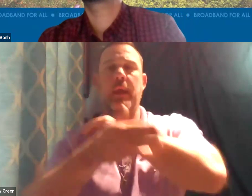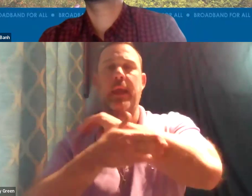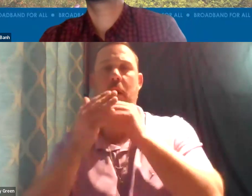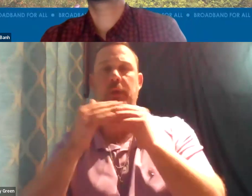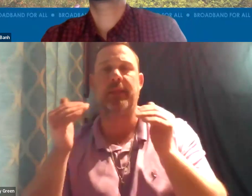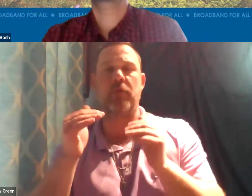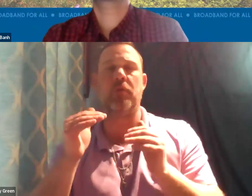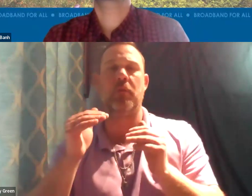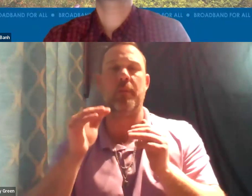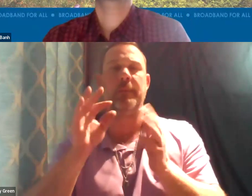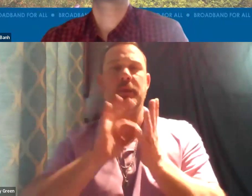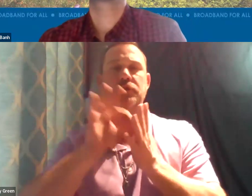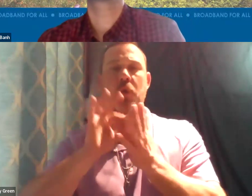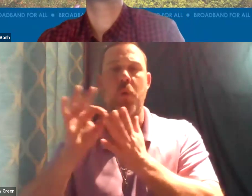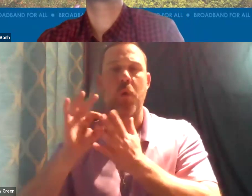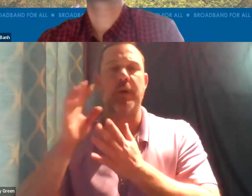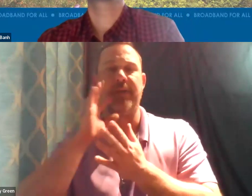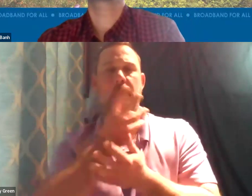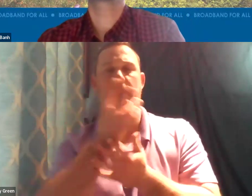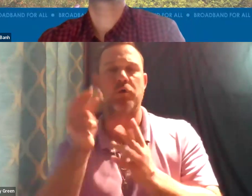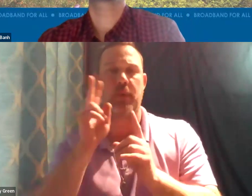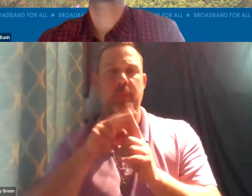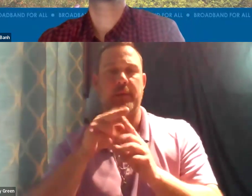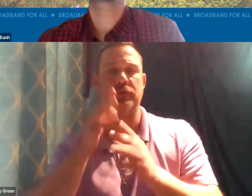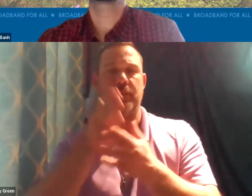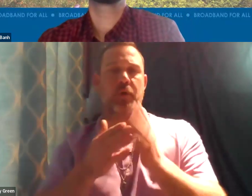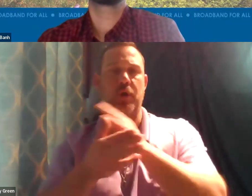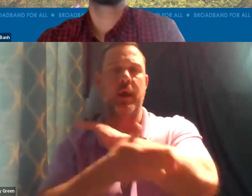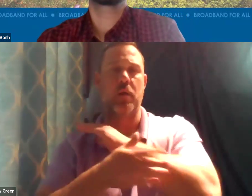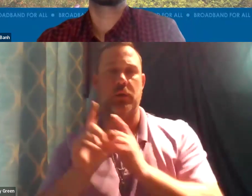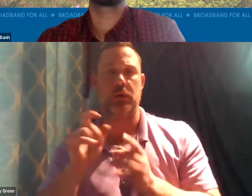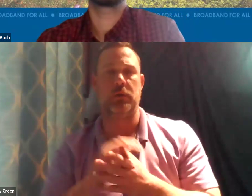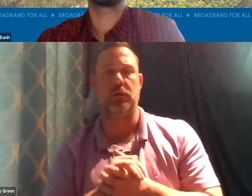be scored if there's multiple applications per county?